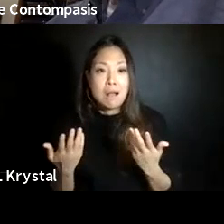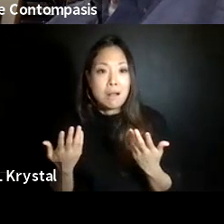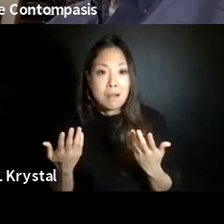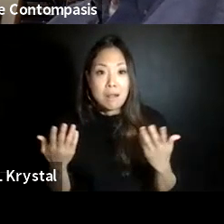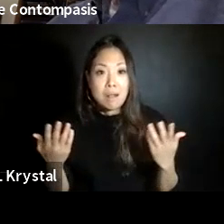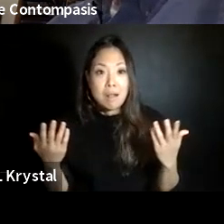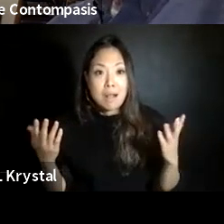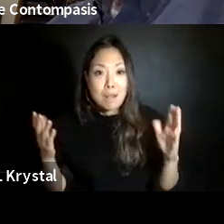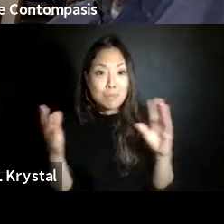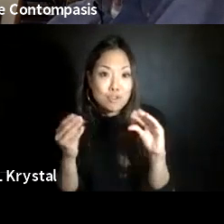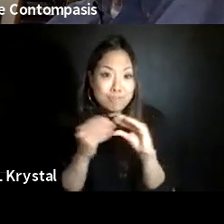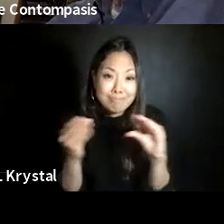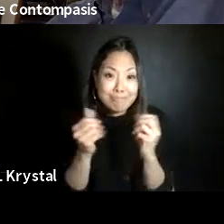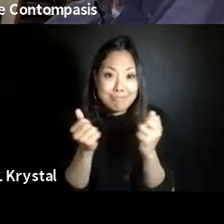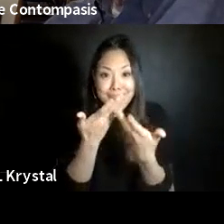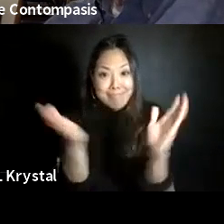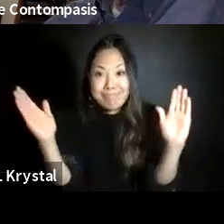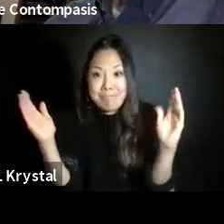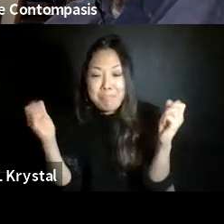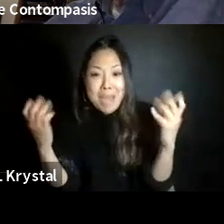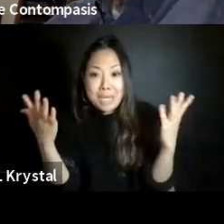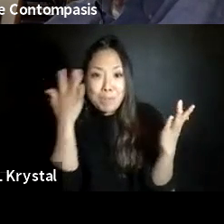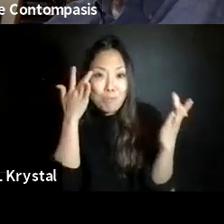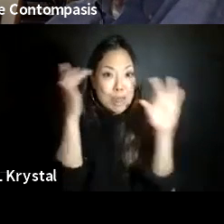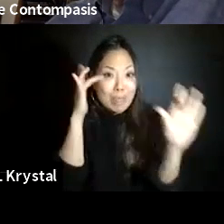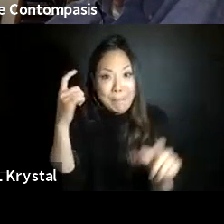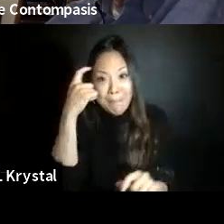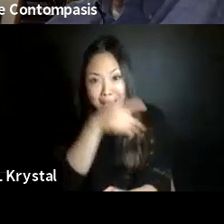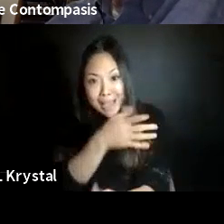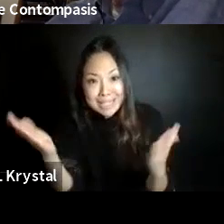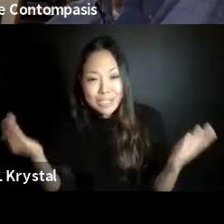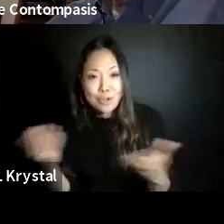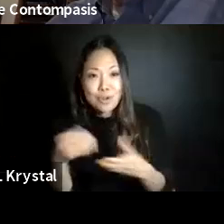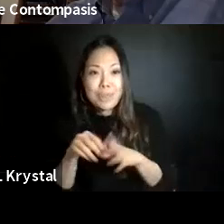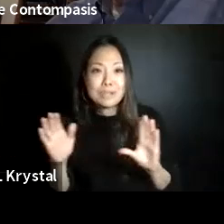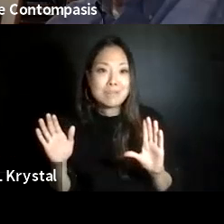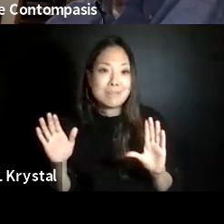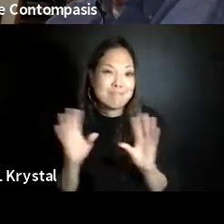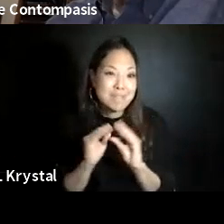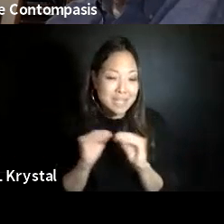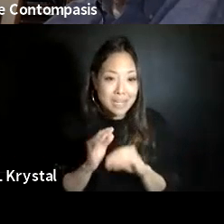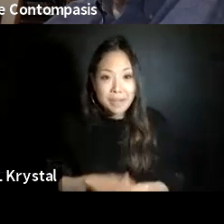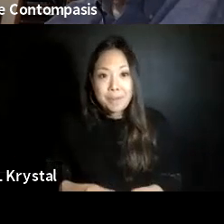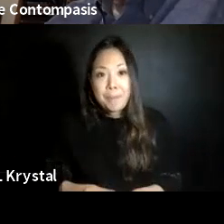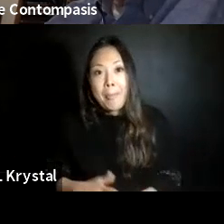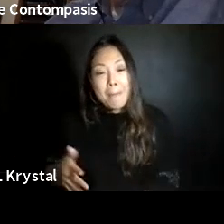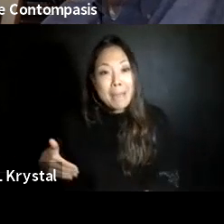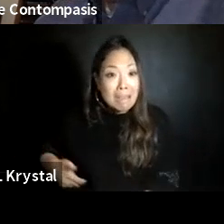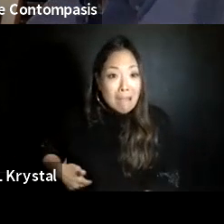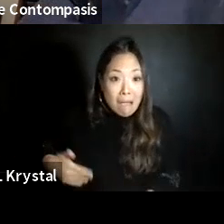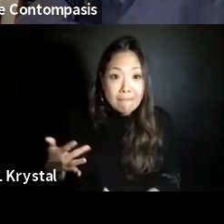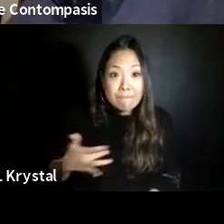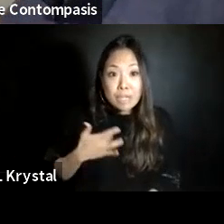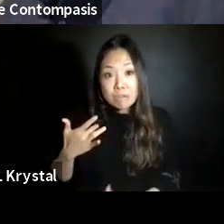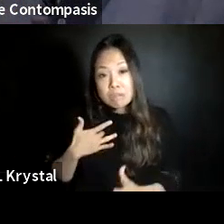many brilliant minds here. My gut feels more comfortable with this socioeconomic set aside, with